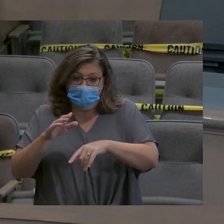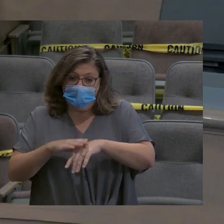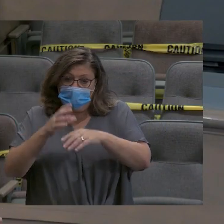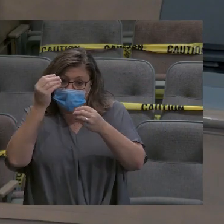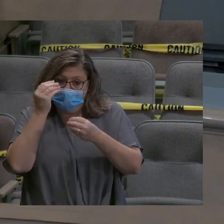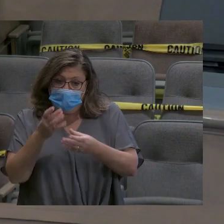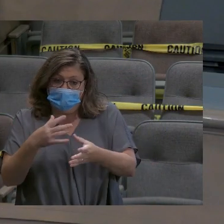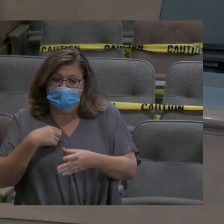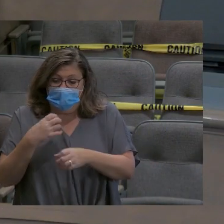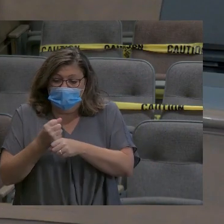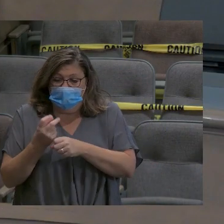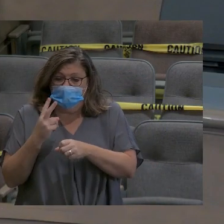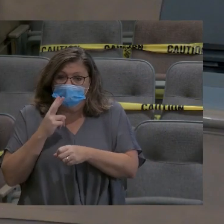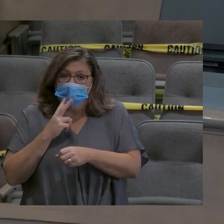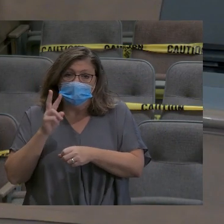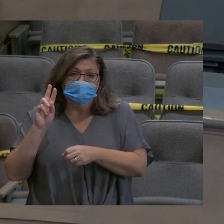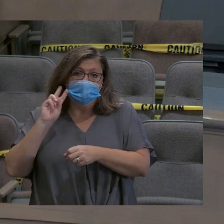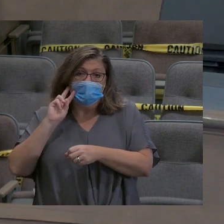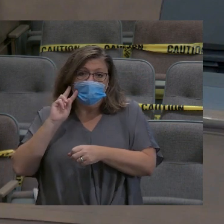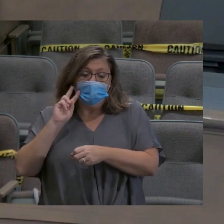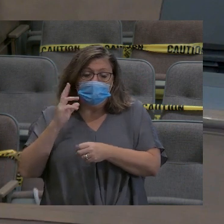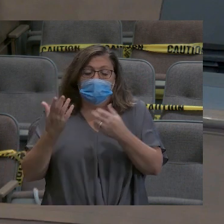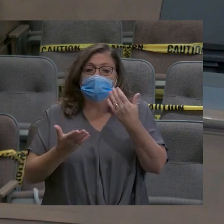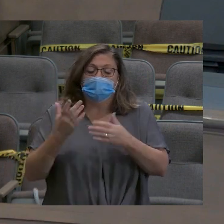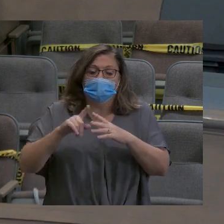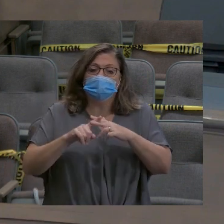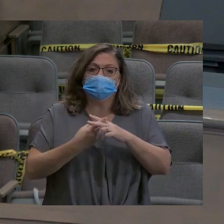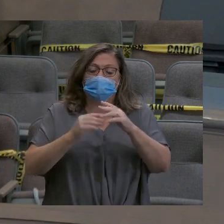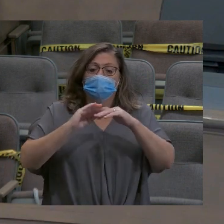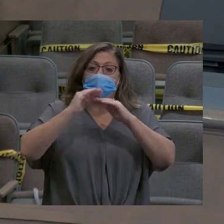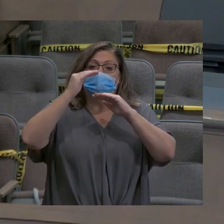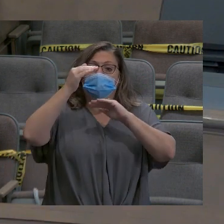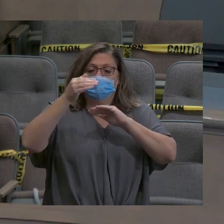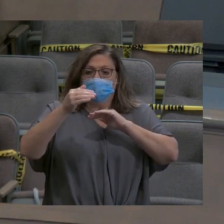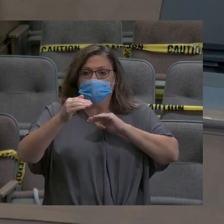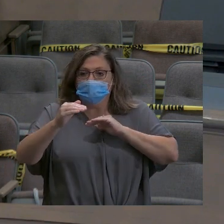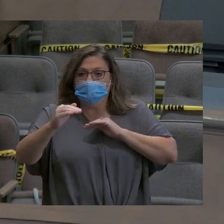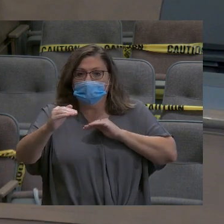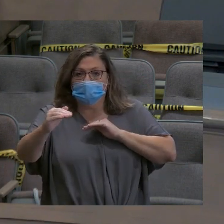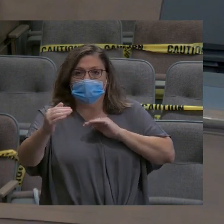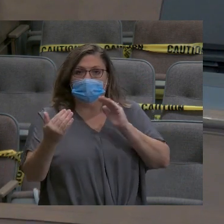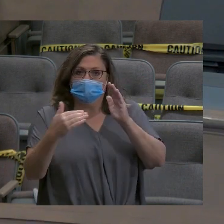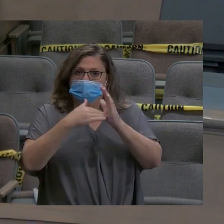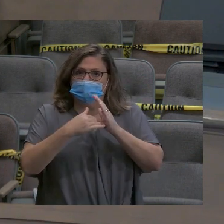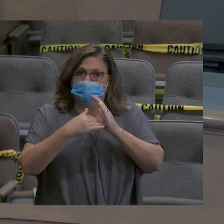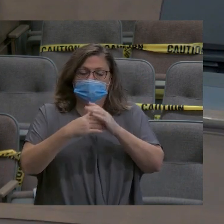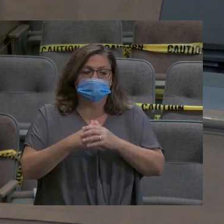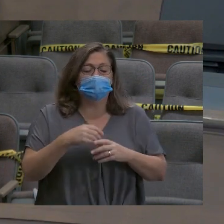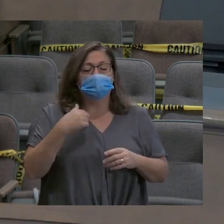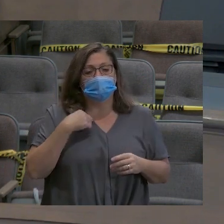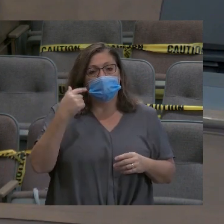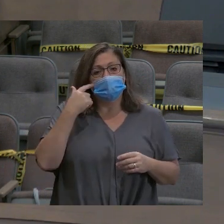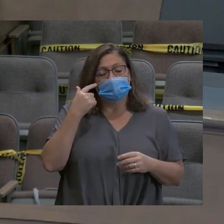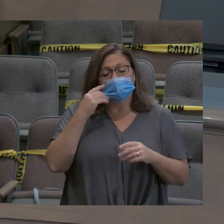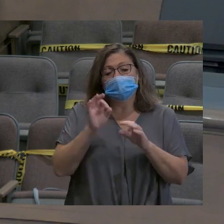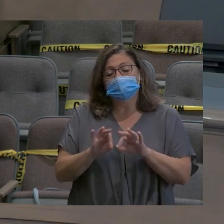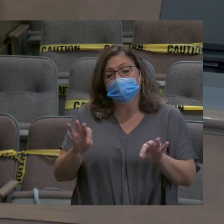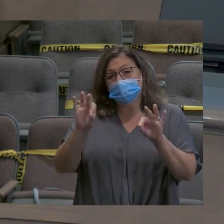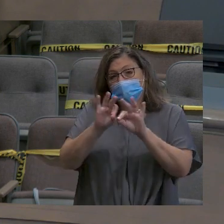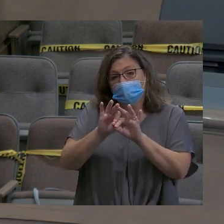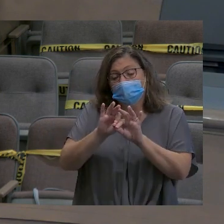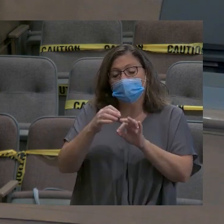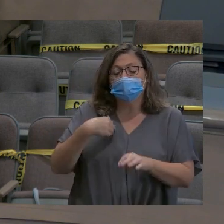of 2 days ago, it may start to be flattening again. But I do think that it's very important that we be